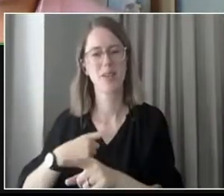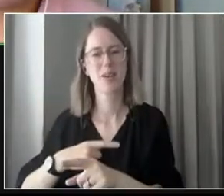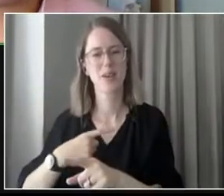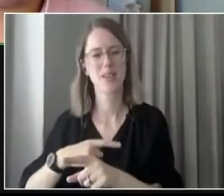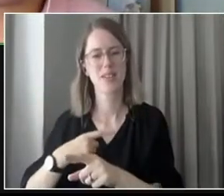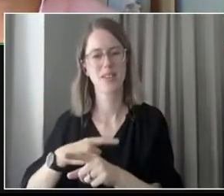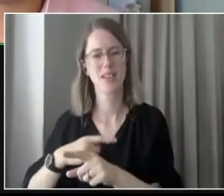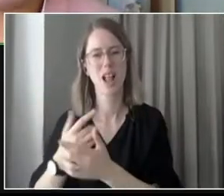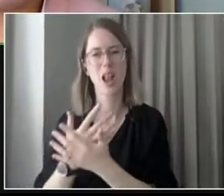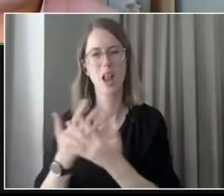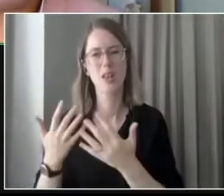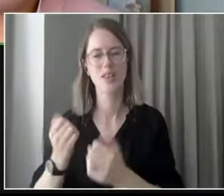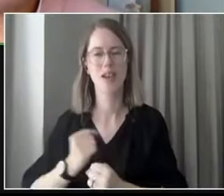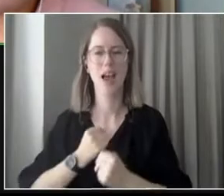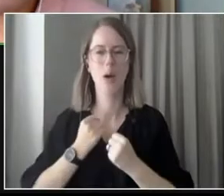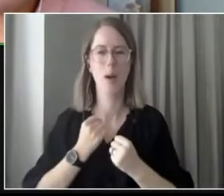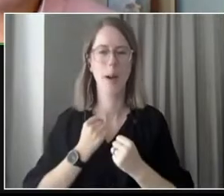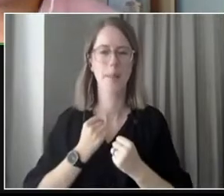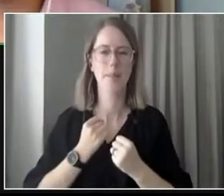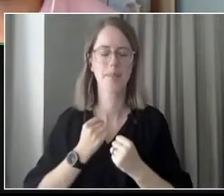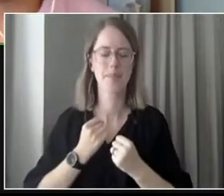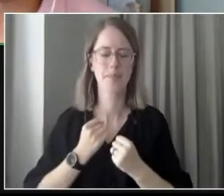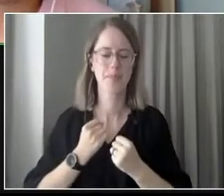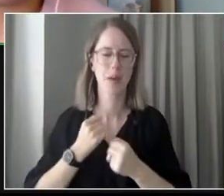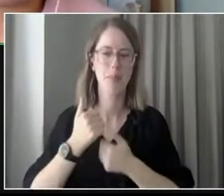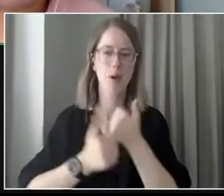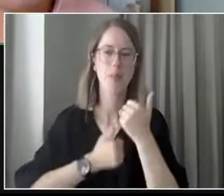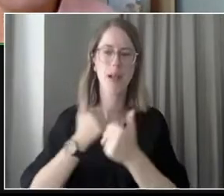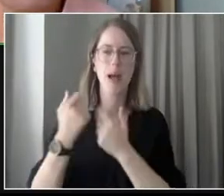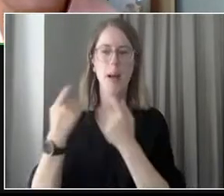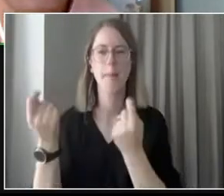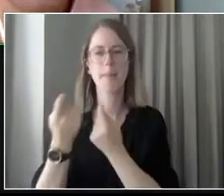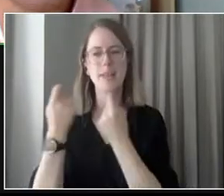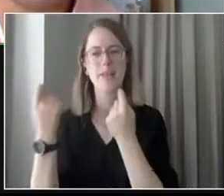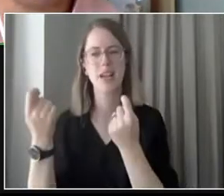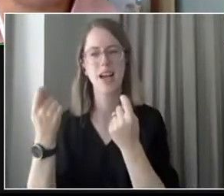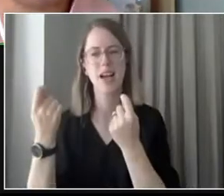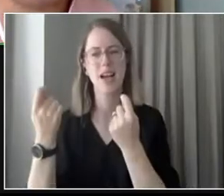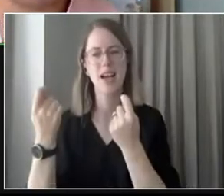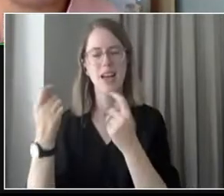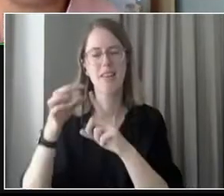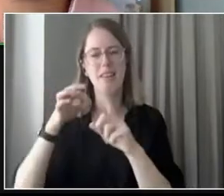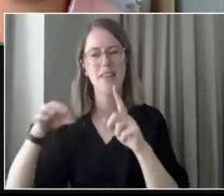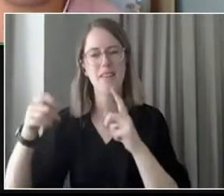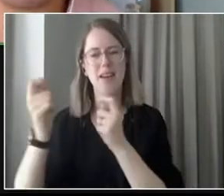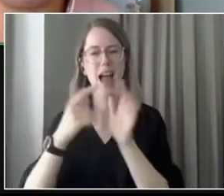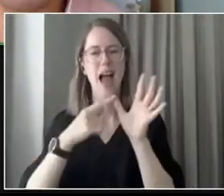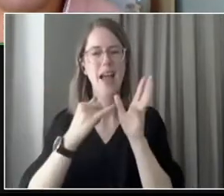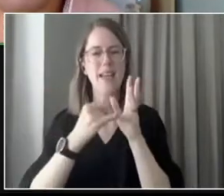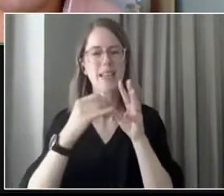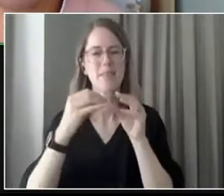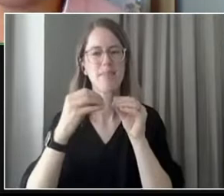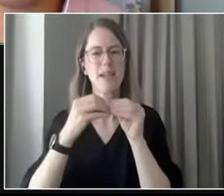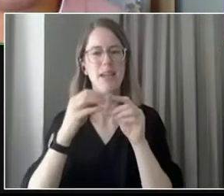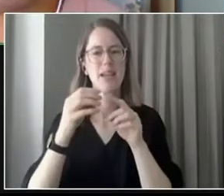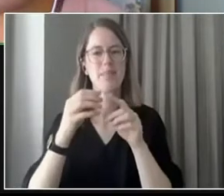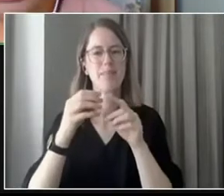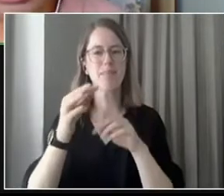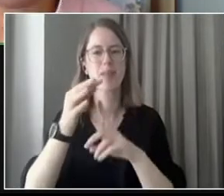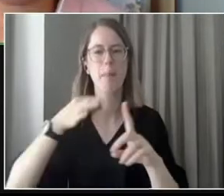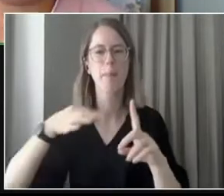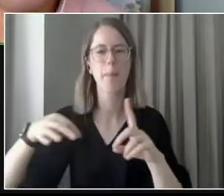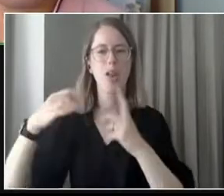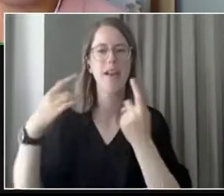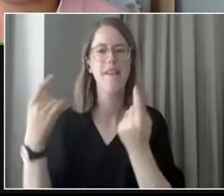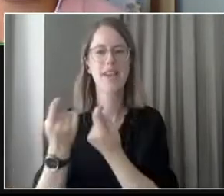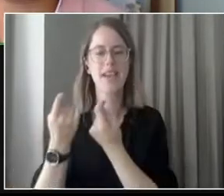a lot of our mainstay Pasifika festivals, like our ASB Polyfest up here in Auckland, you know,